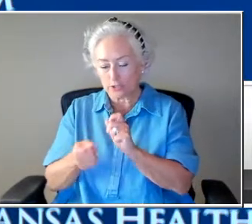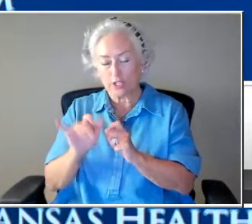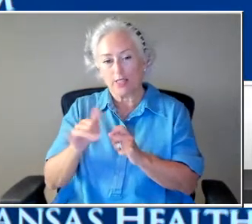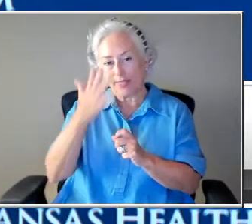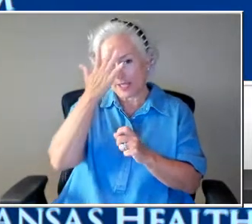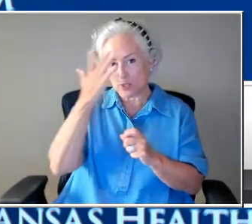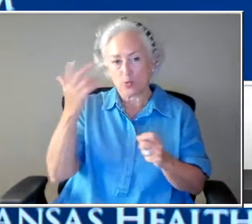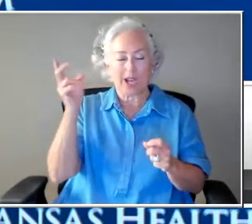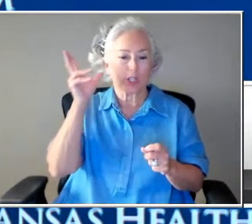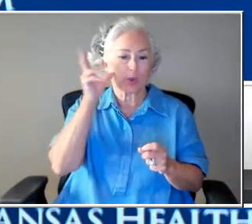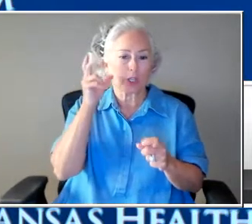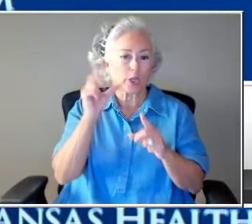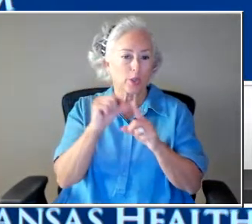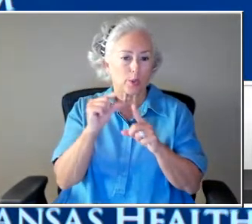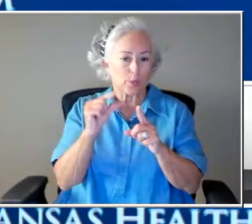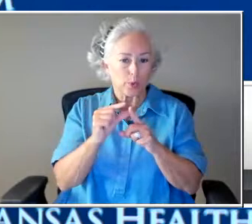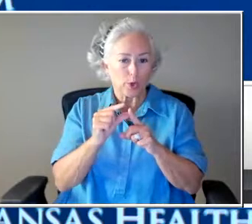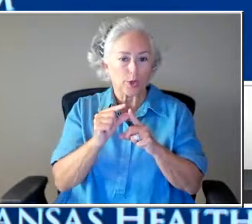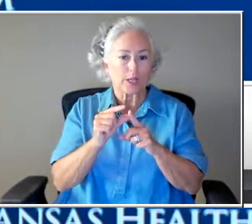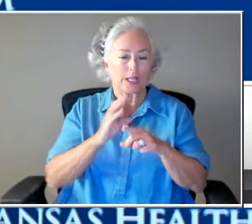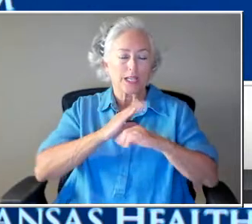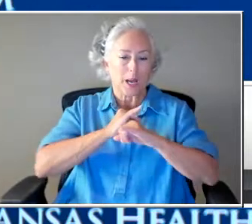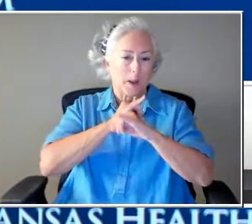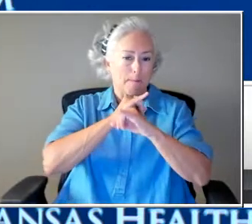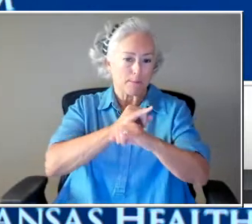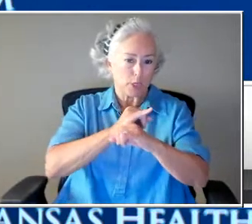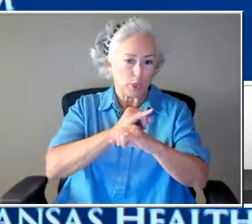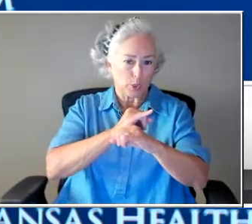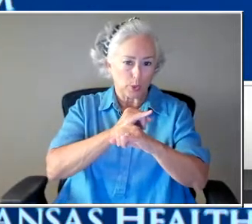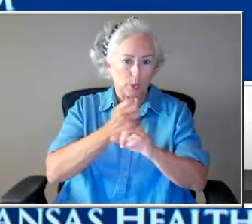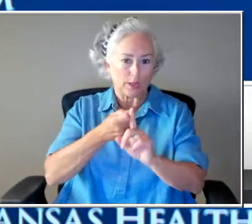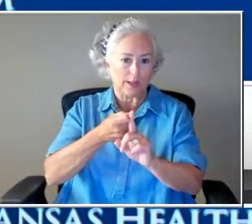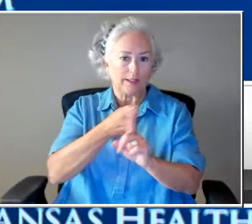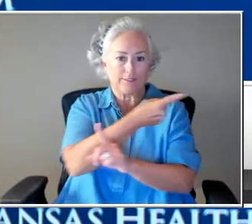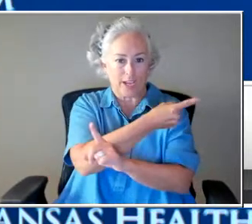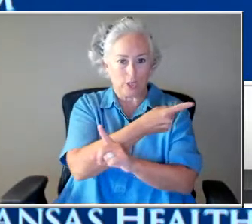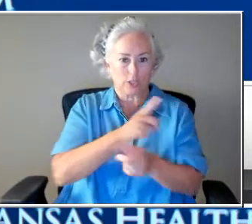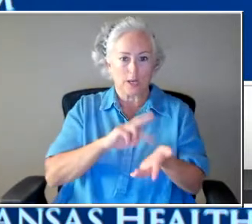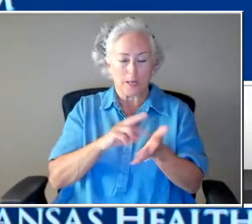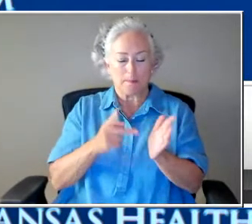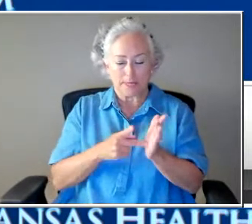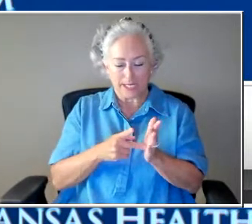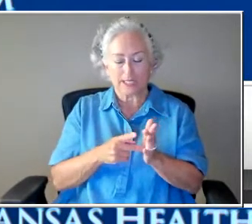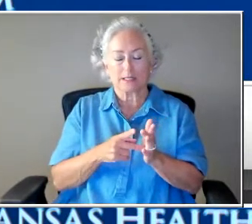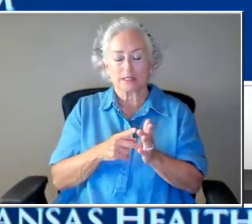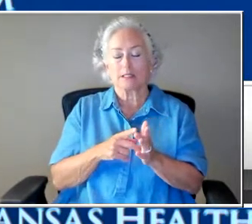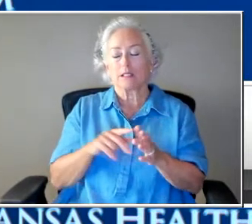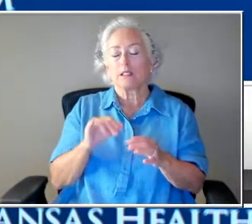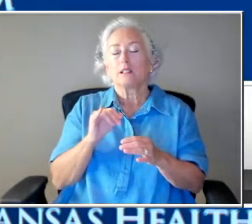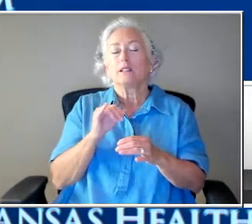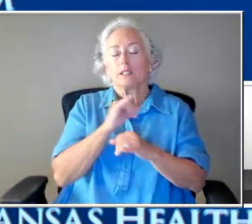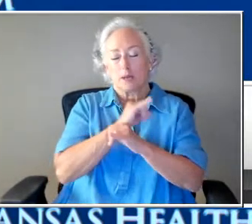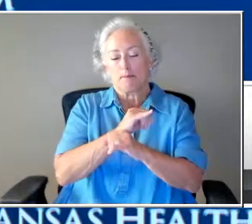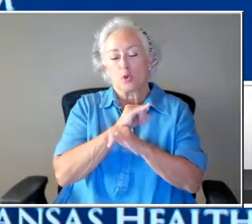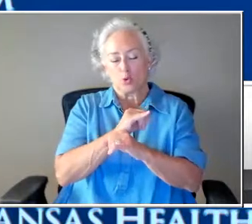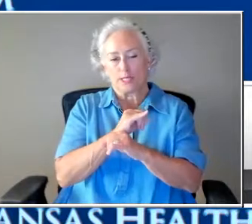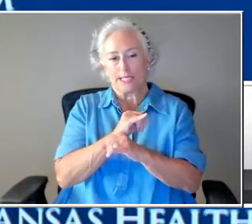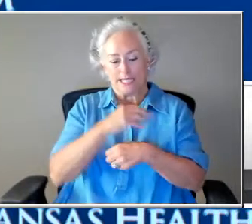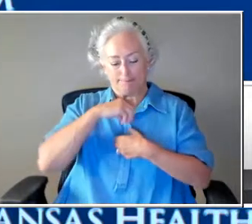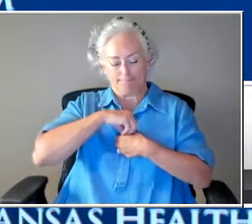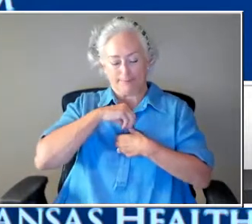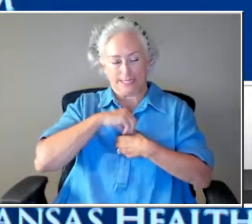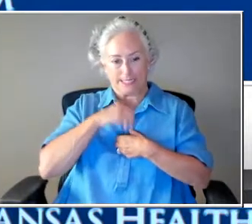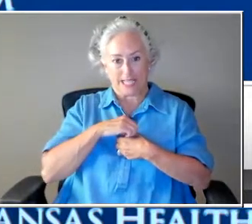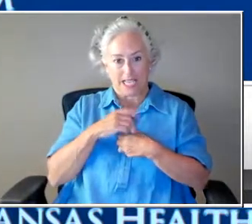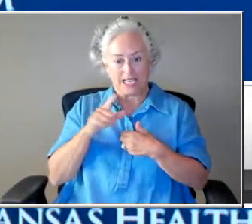with antibody immunity. The second main part of our immune system, again, is those T cells. And what we have